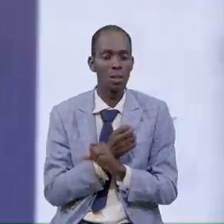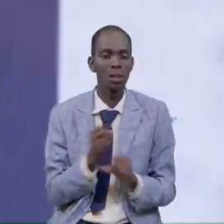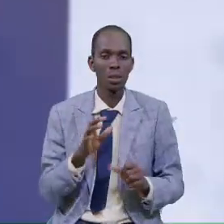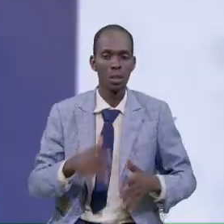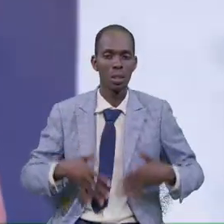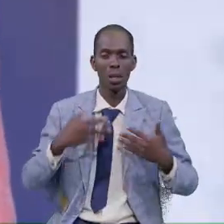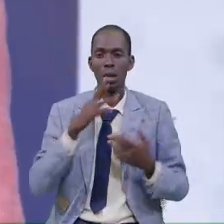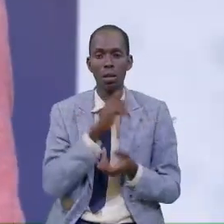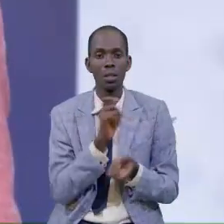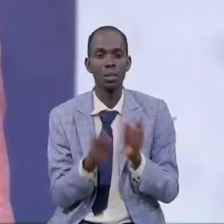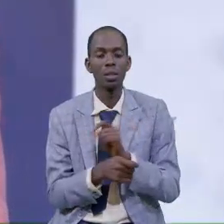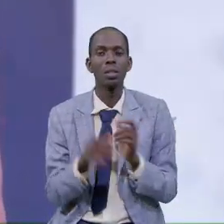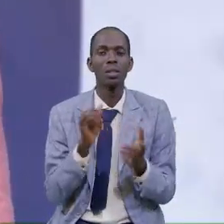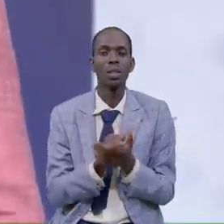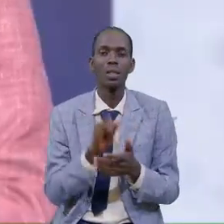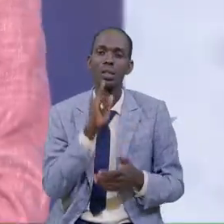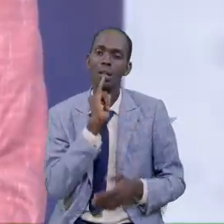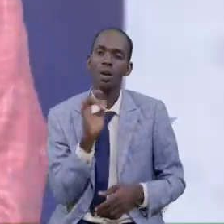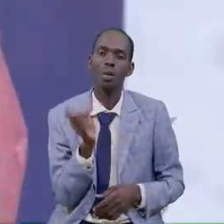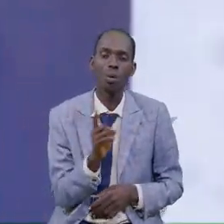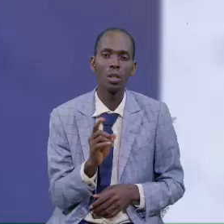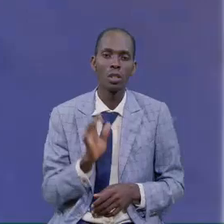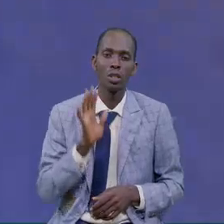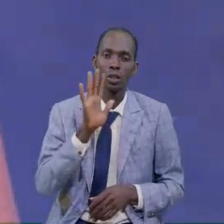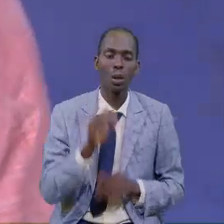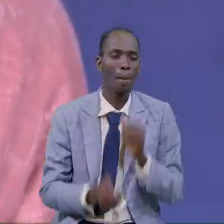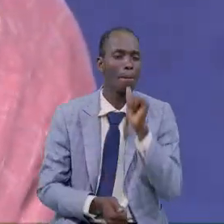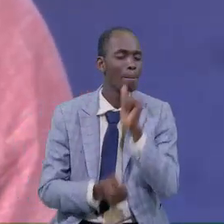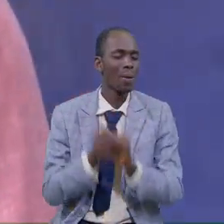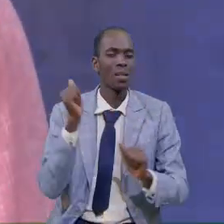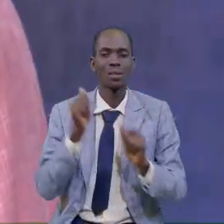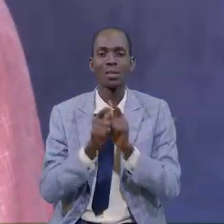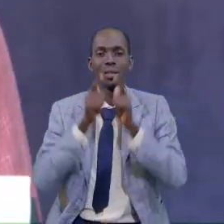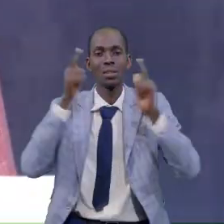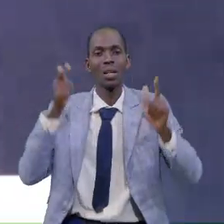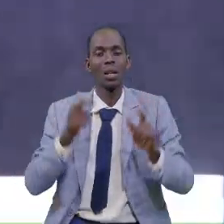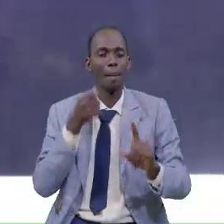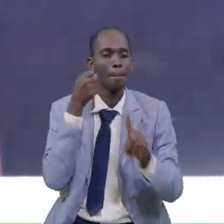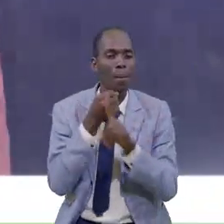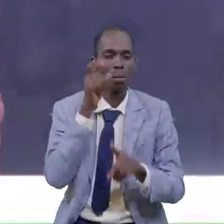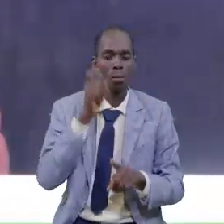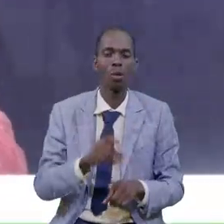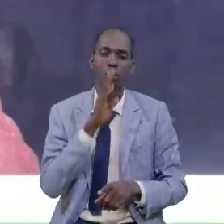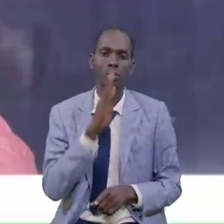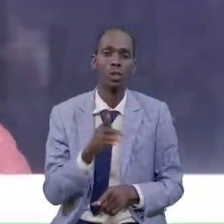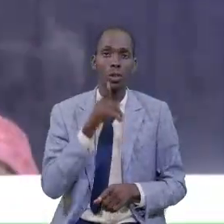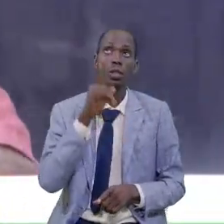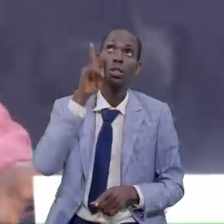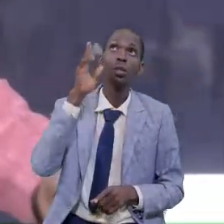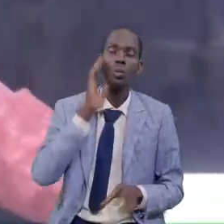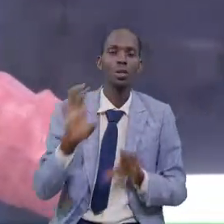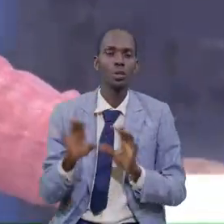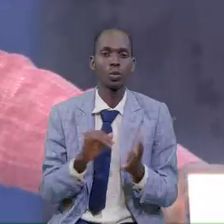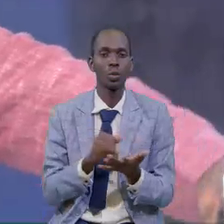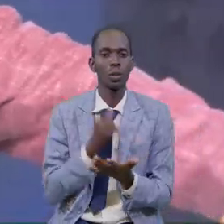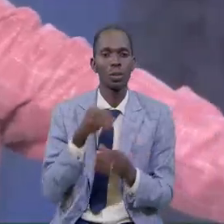where your greatest impact ought to be. He will do it. First of all, he will